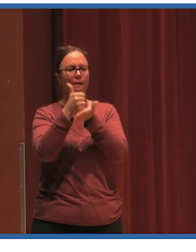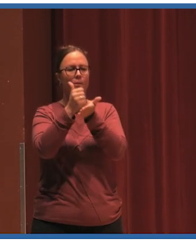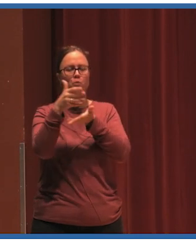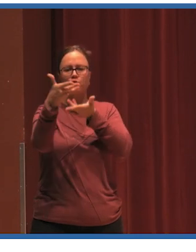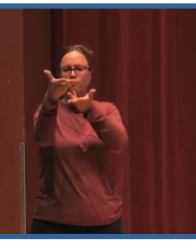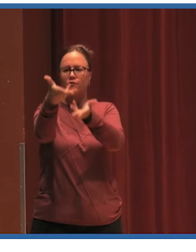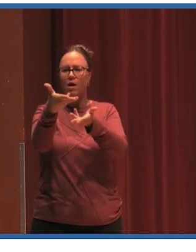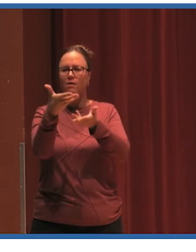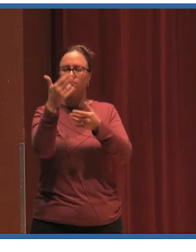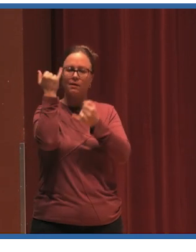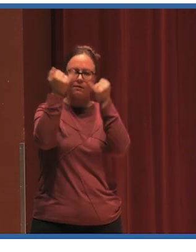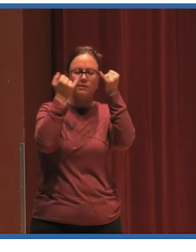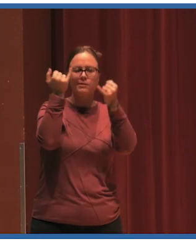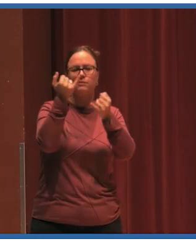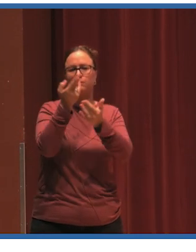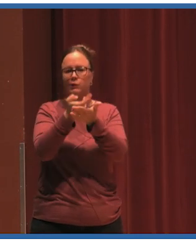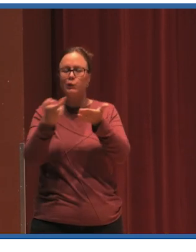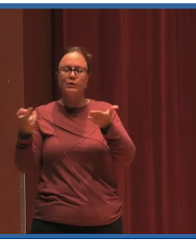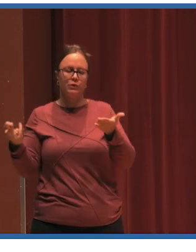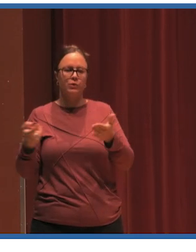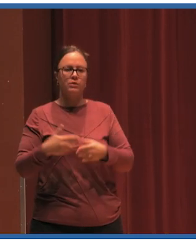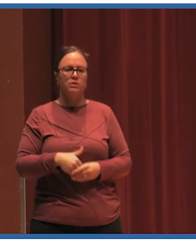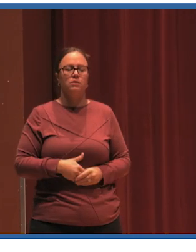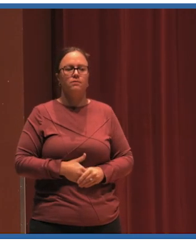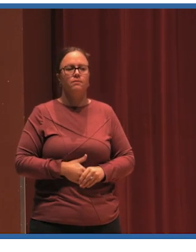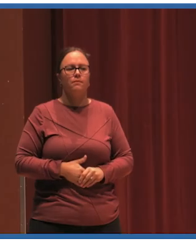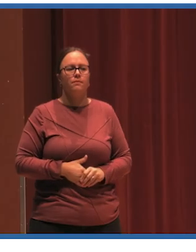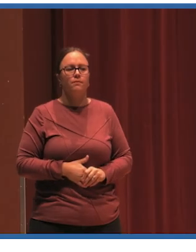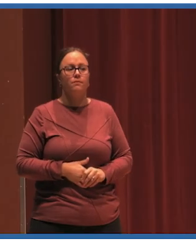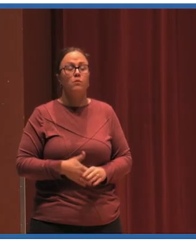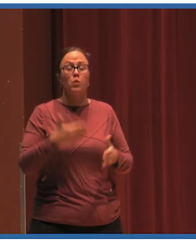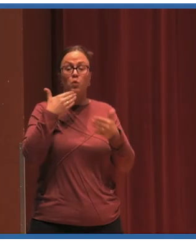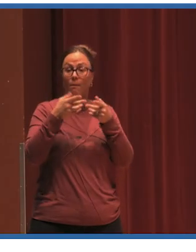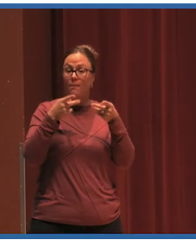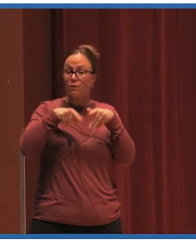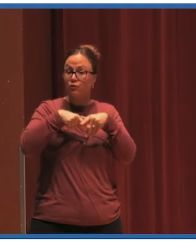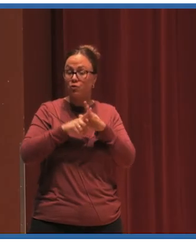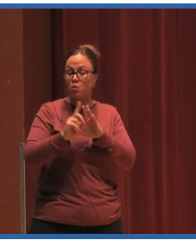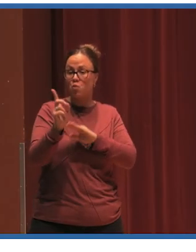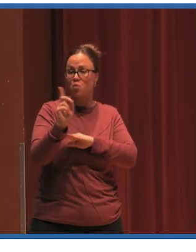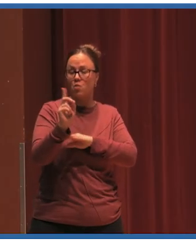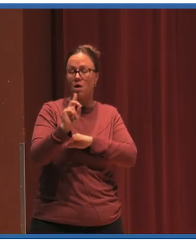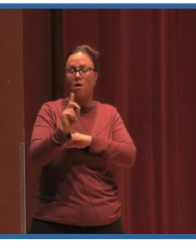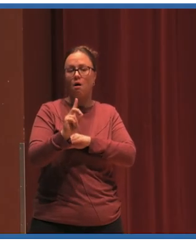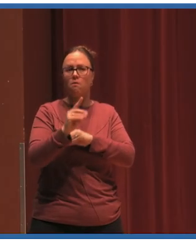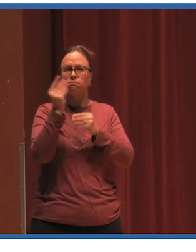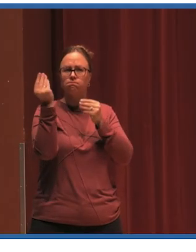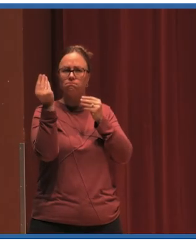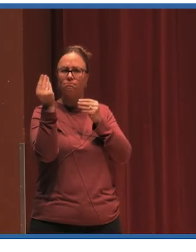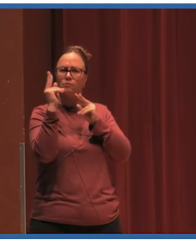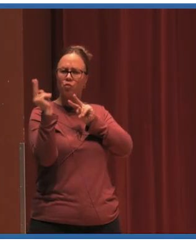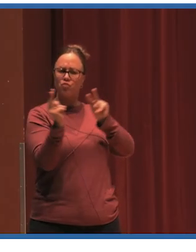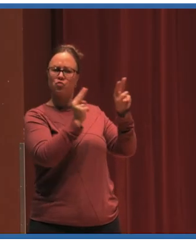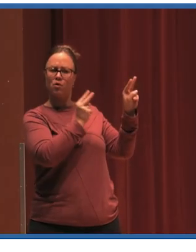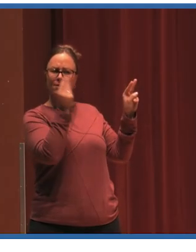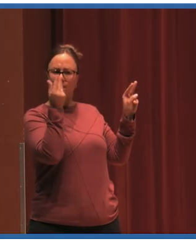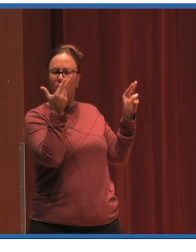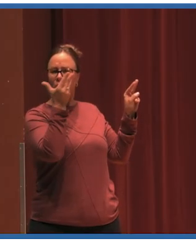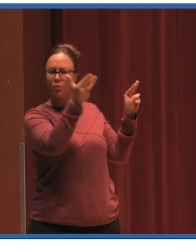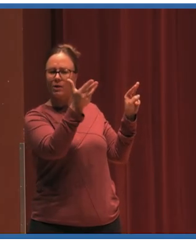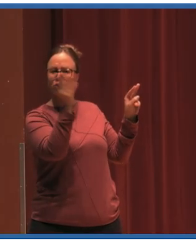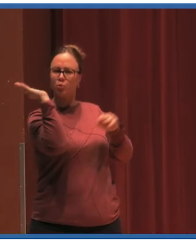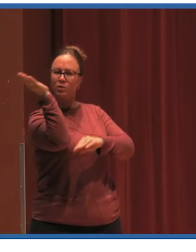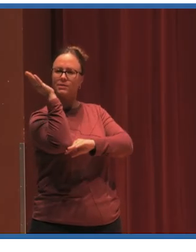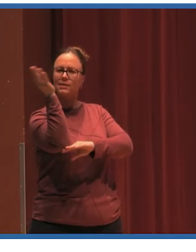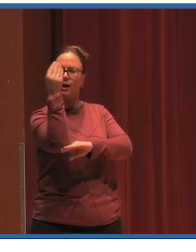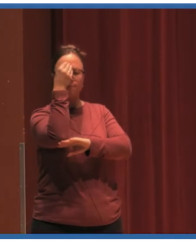and help find data, evidence, and other resources. So a good place to start is by taking stock of the information presented today. Use the Iowa